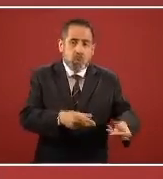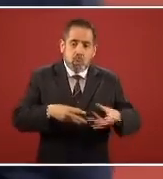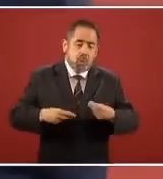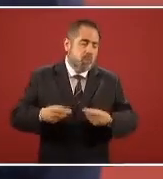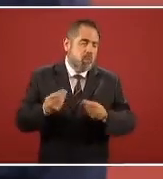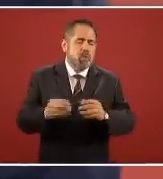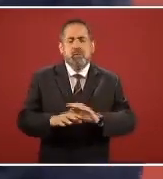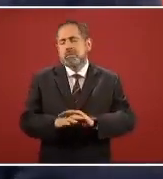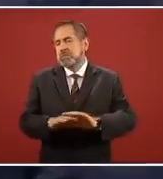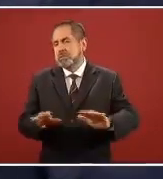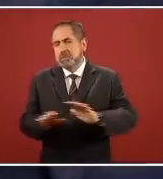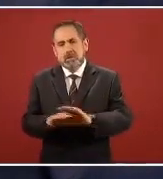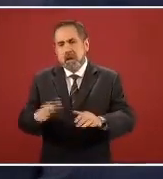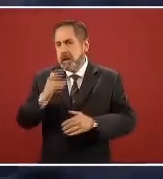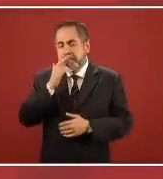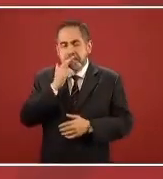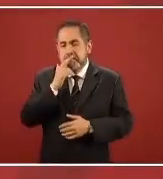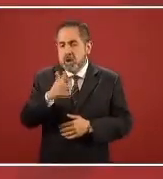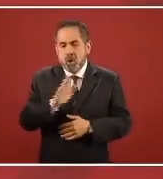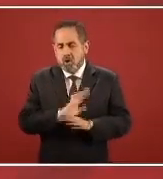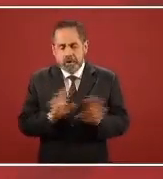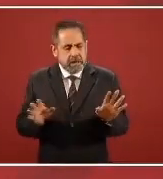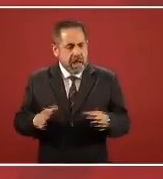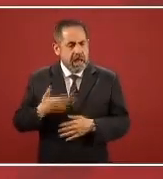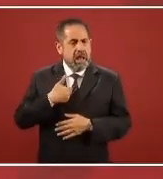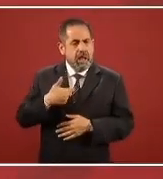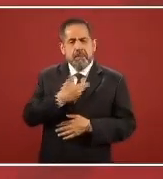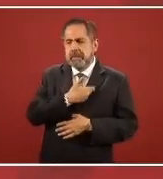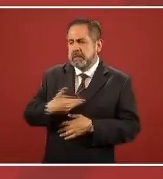Es mejor que el presidente